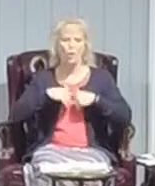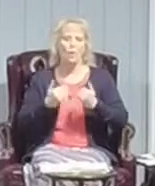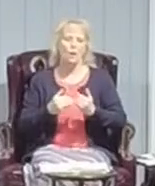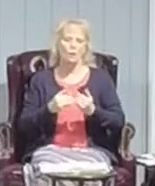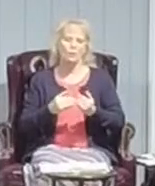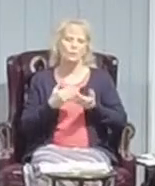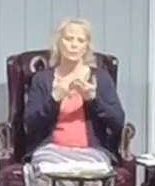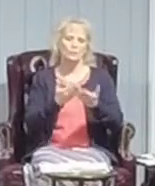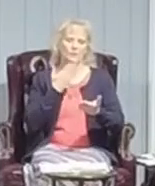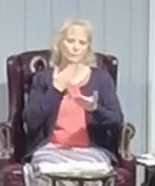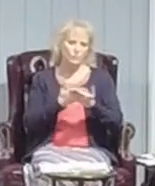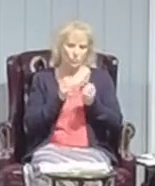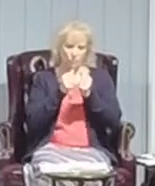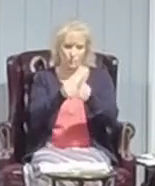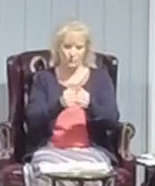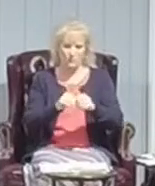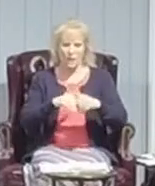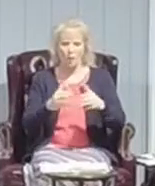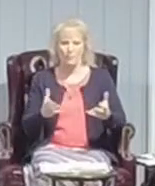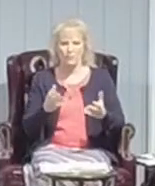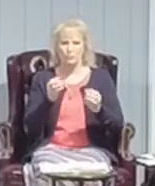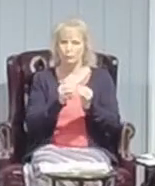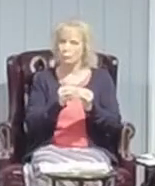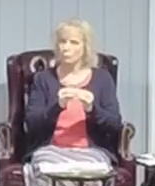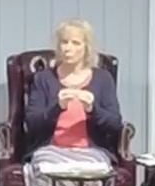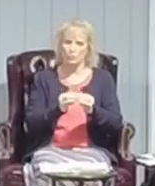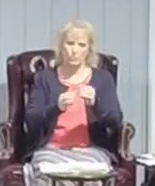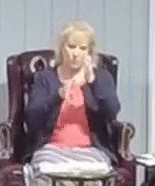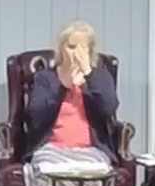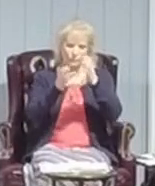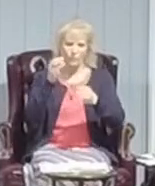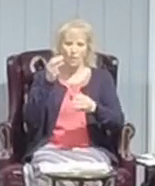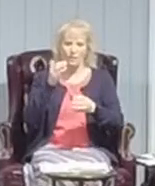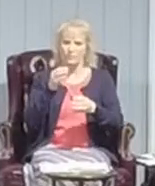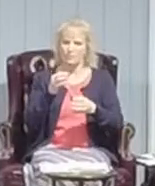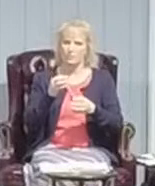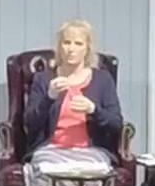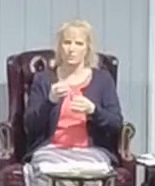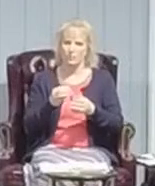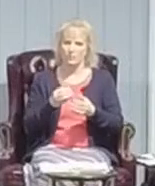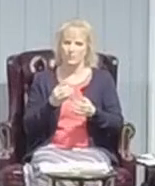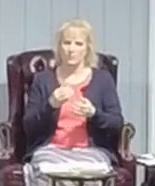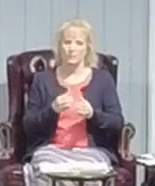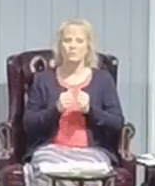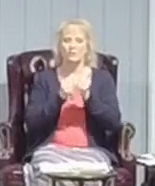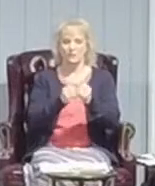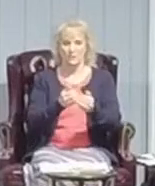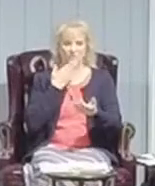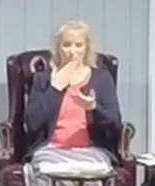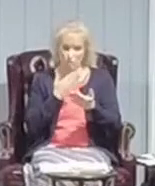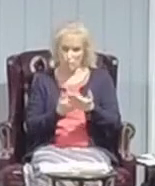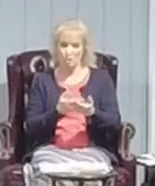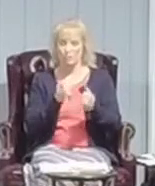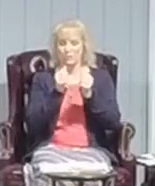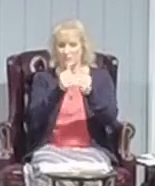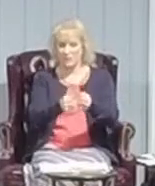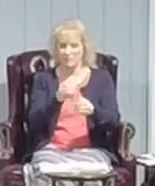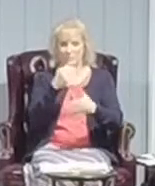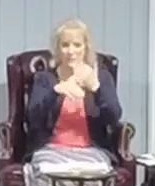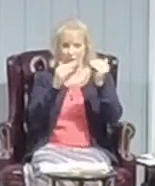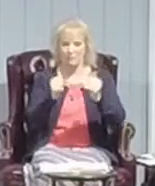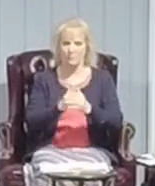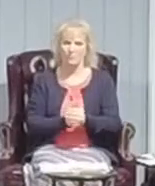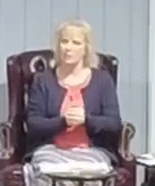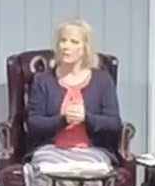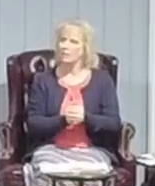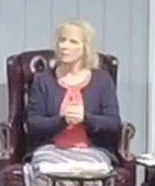much more shall the Father which is in heaven give good things to them that ask him? See, our God, our Father knows how to give good gifts. Our Father in